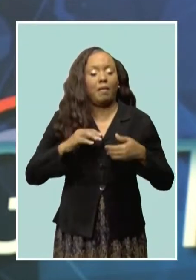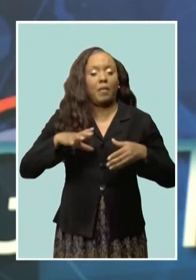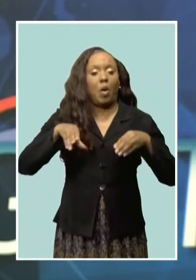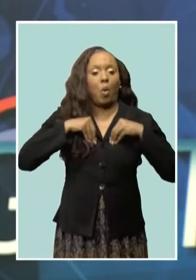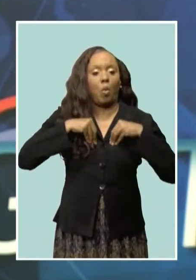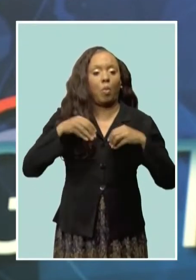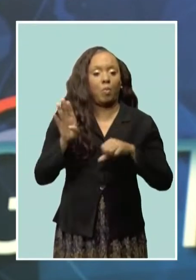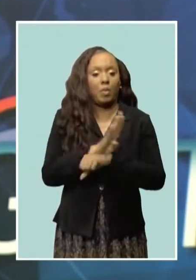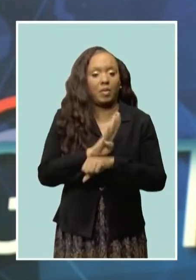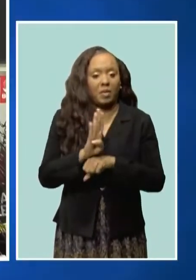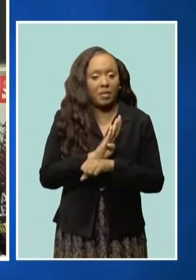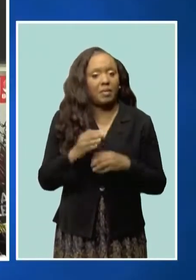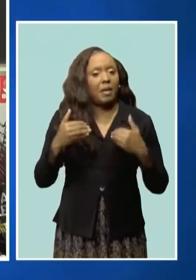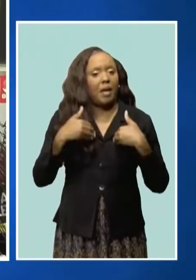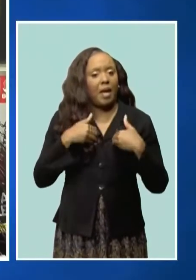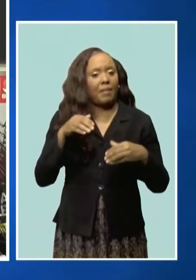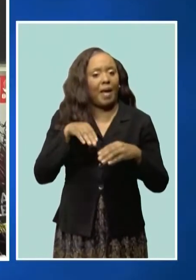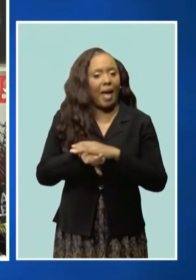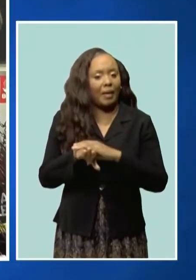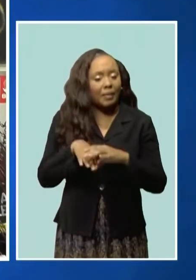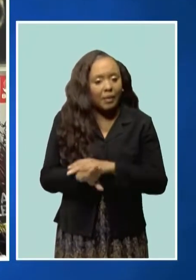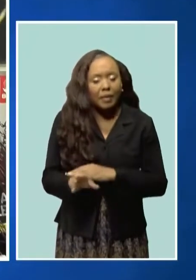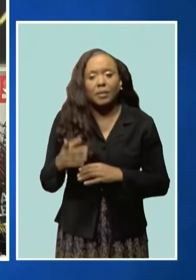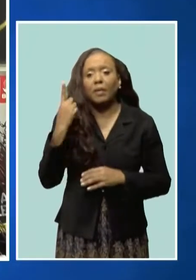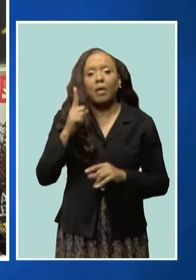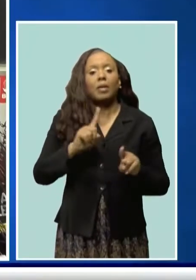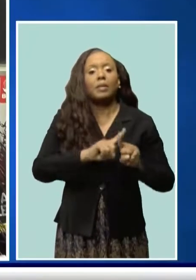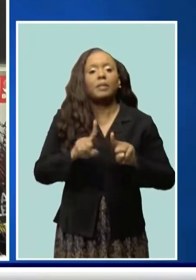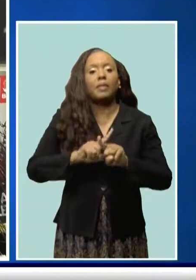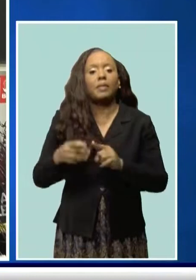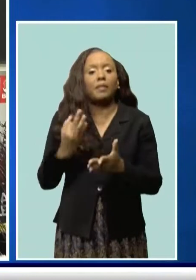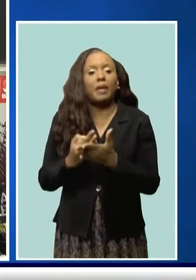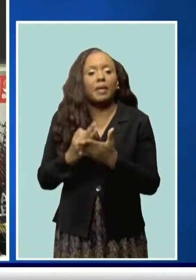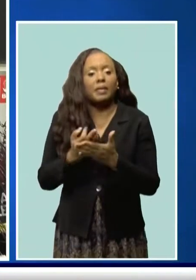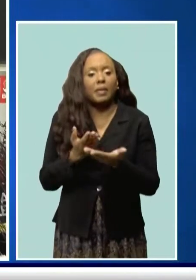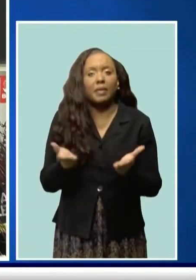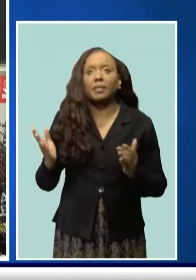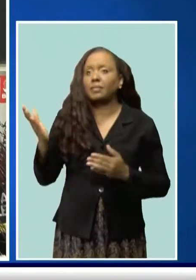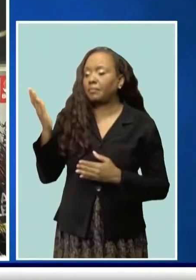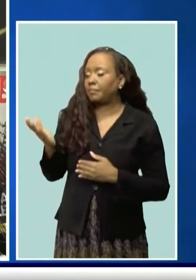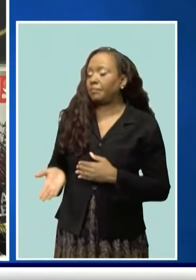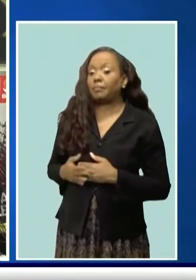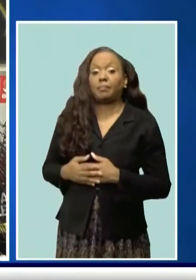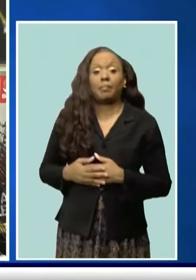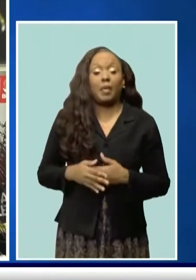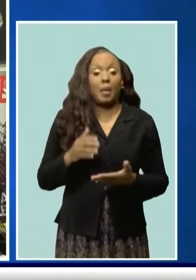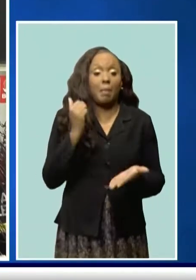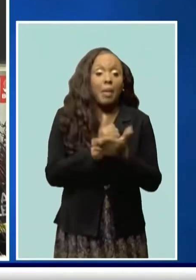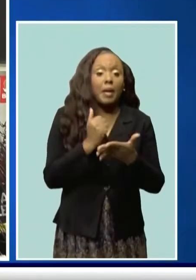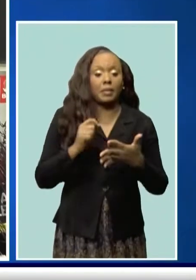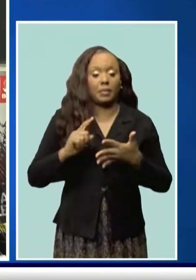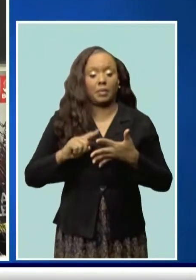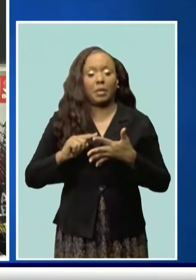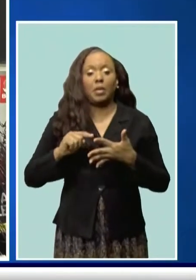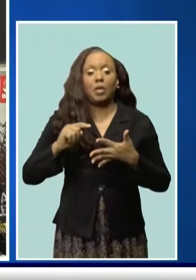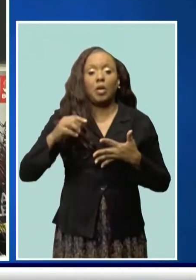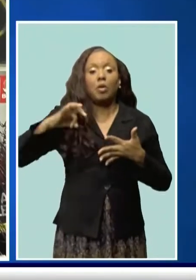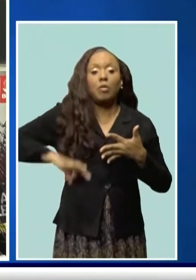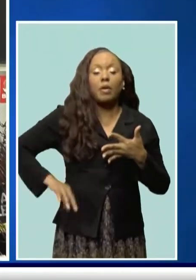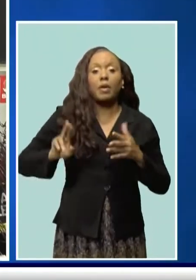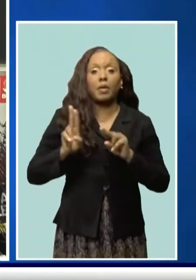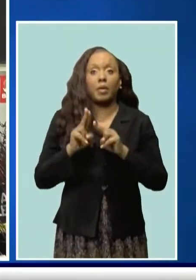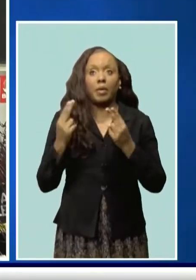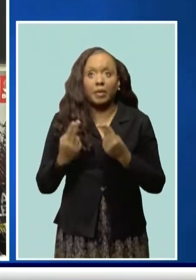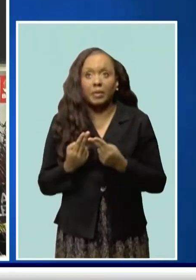mortgages. You have a financial system, from banks to credit unions, to everybody,